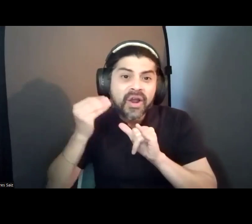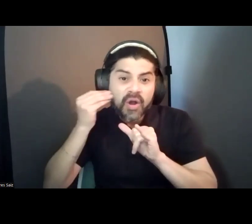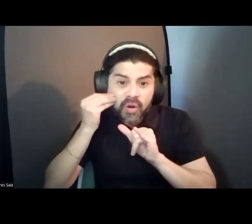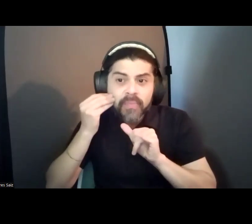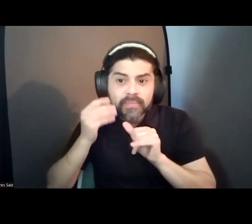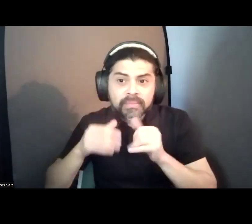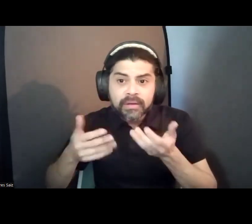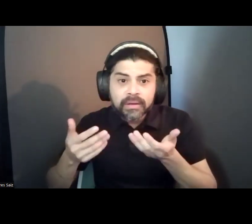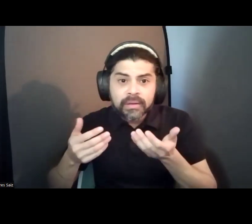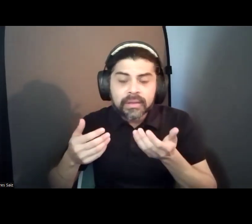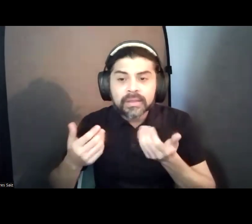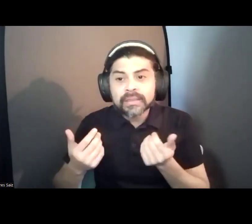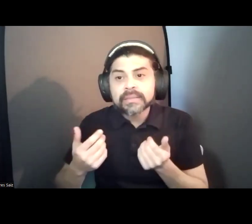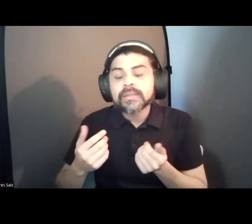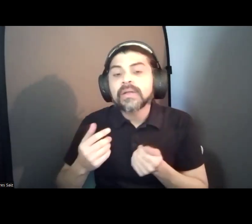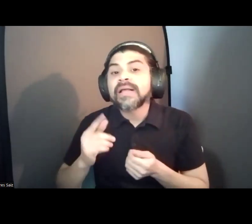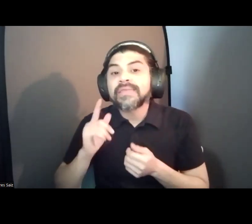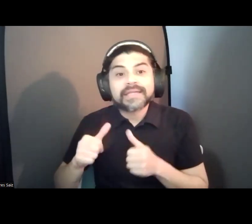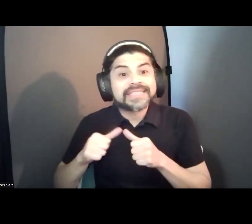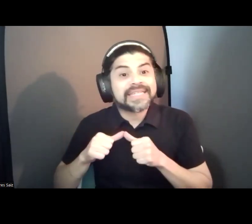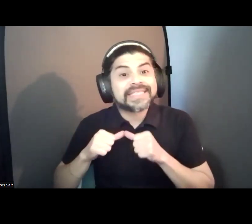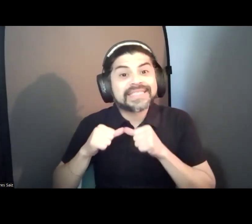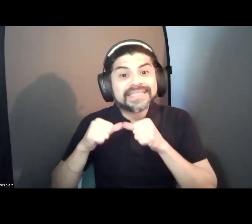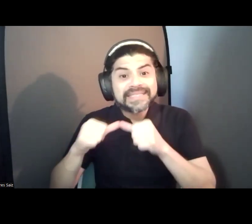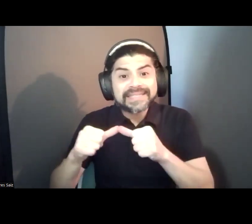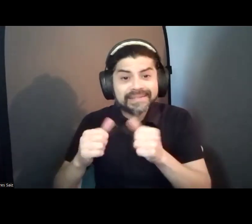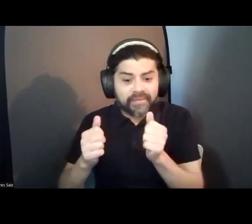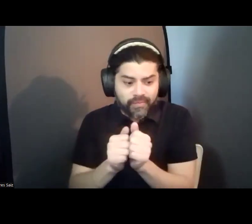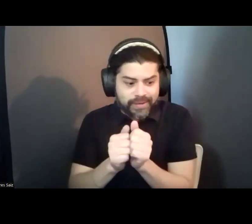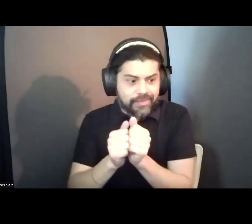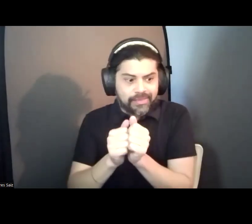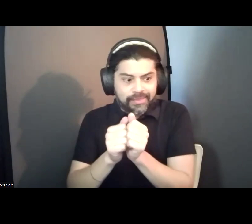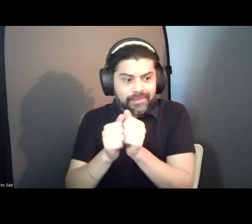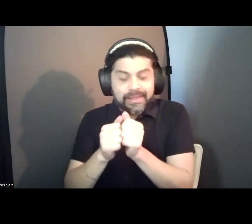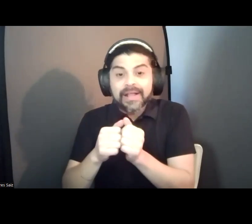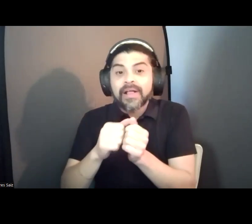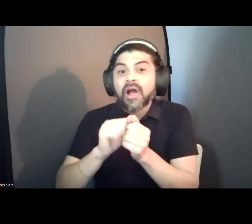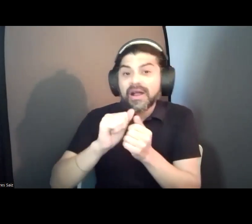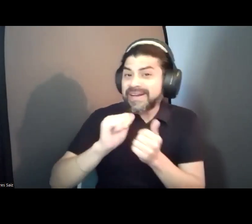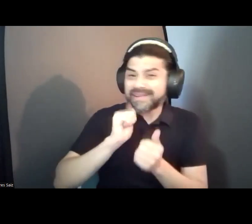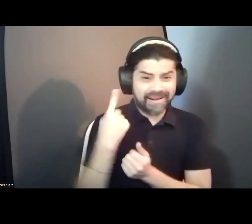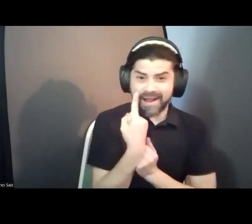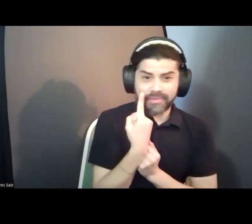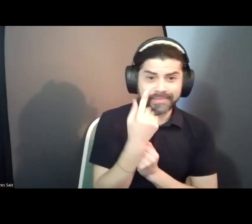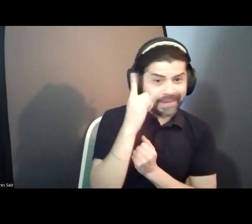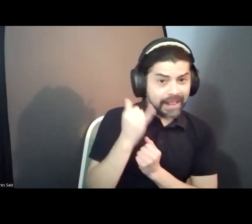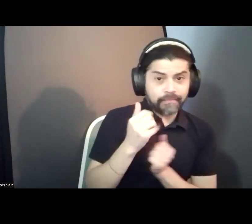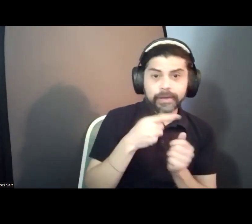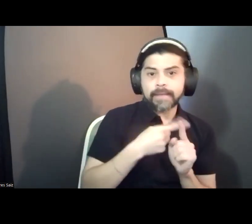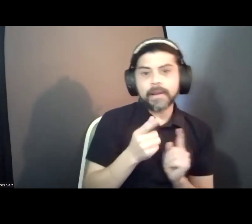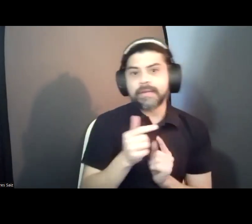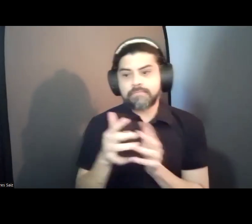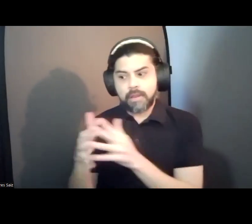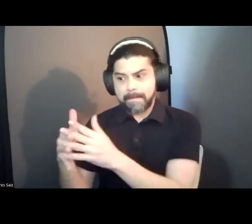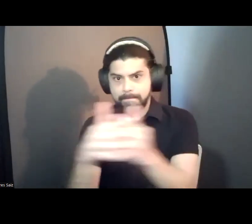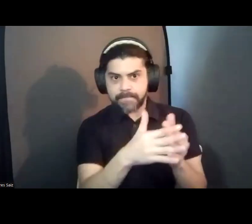as a country as a whole, consistent also, I would say, with the federal administration's direction. So I just again lift